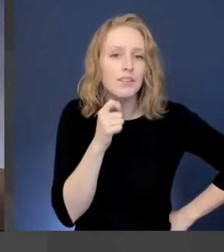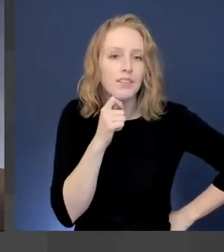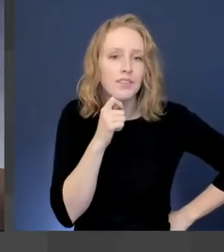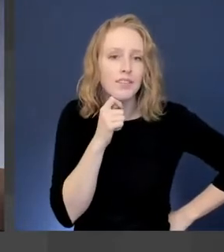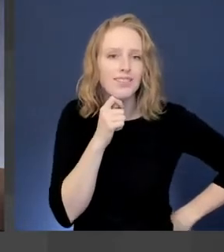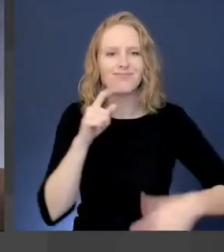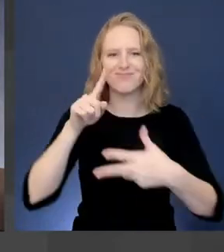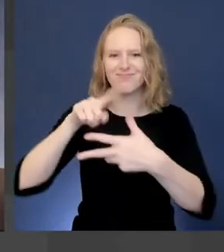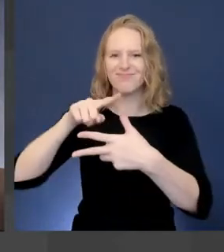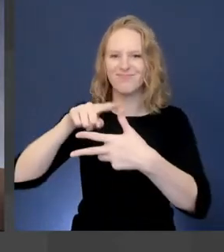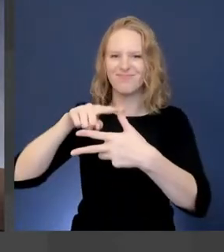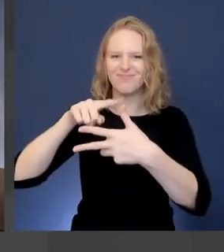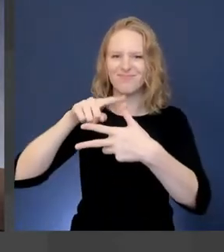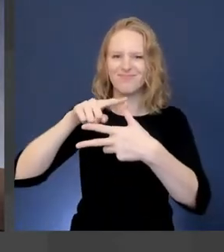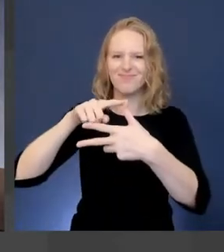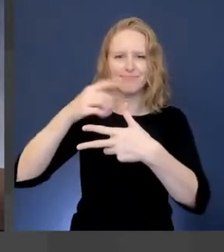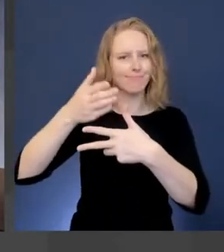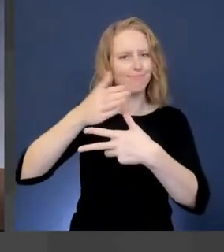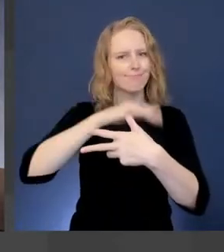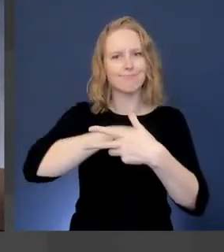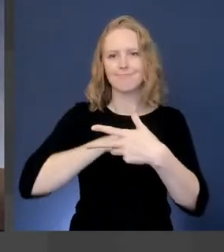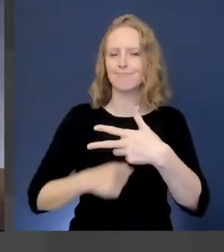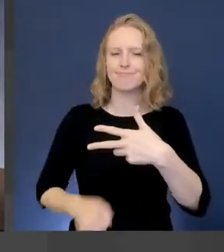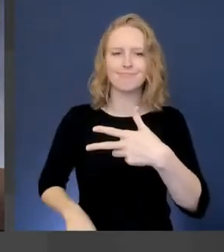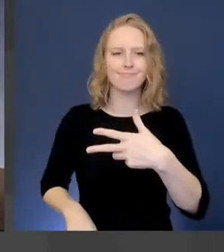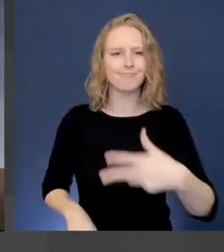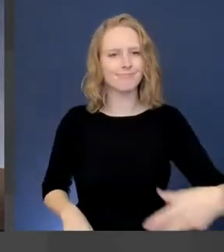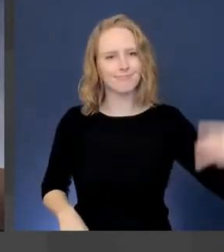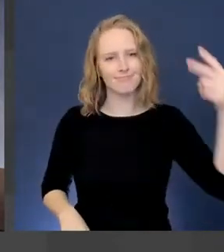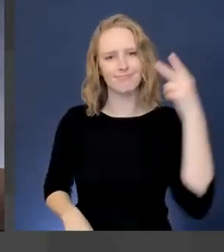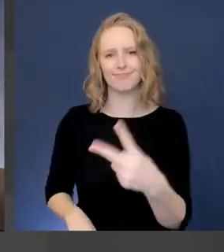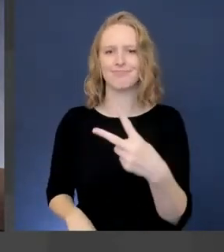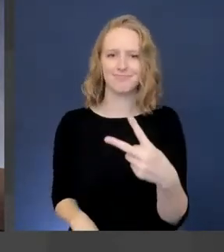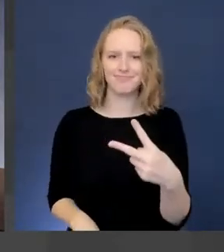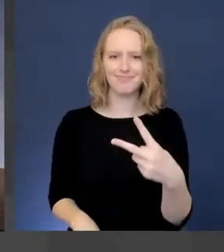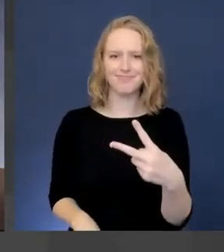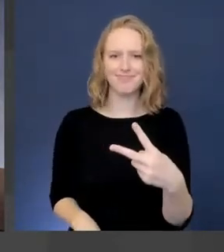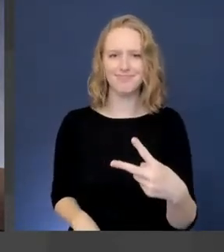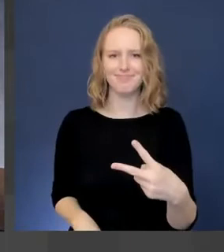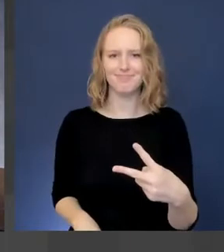Glare. So that still leaves two amazing mobs to choose from.